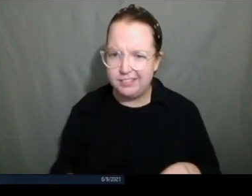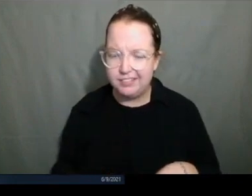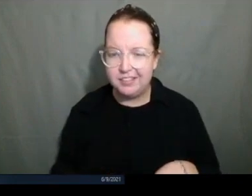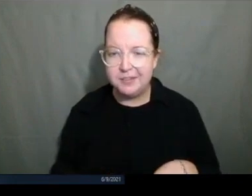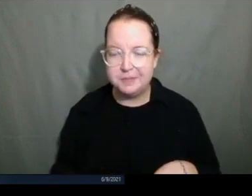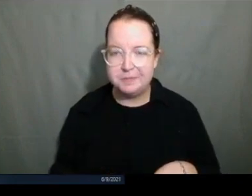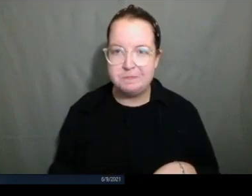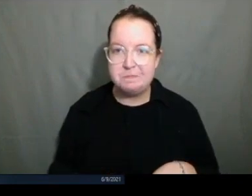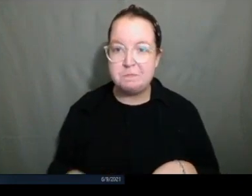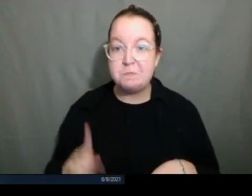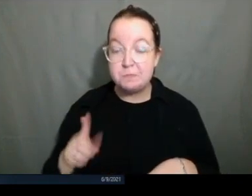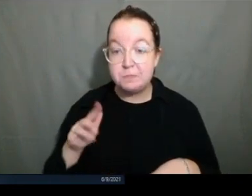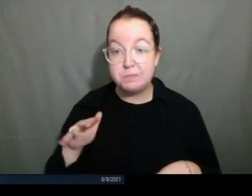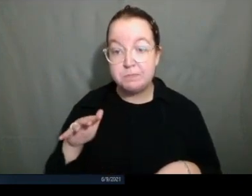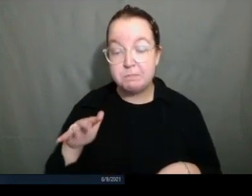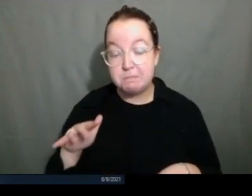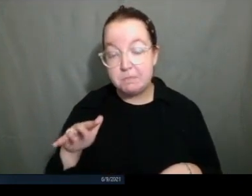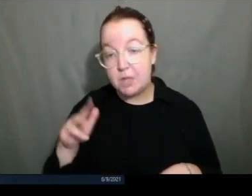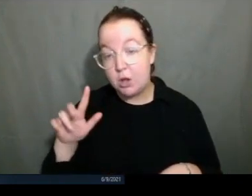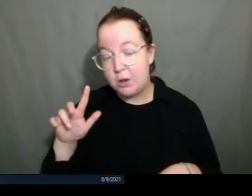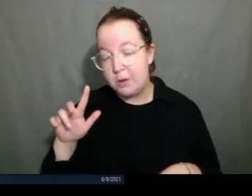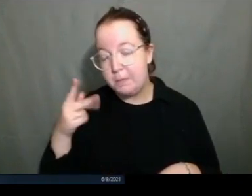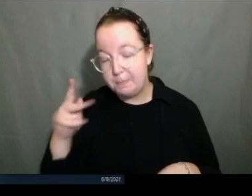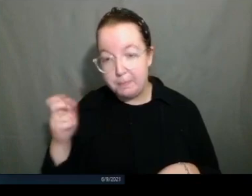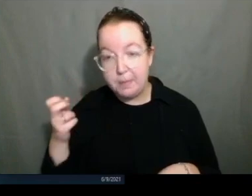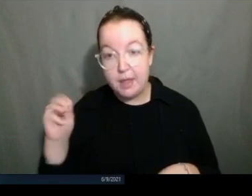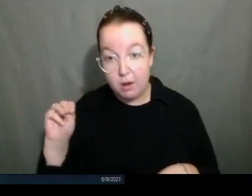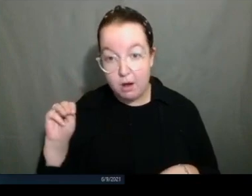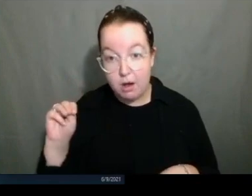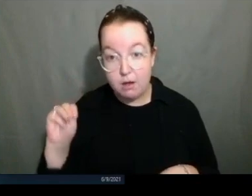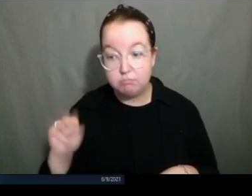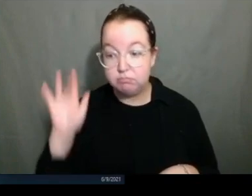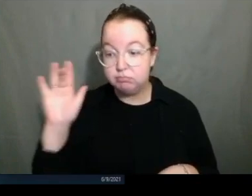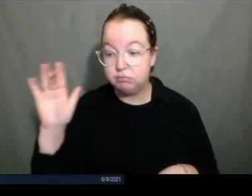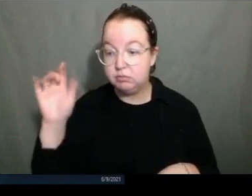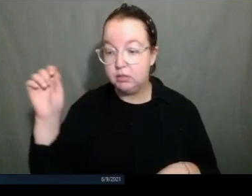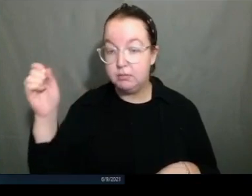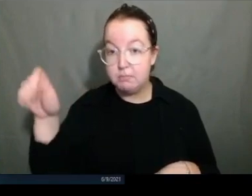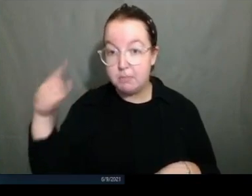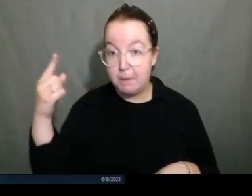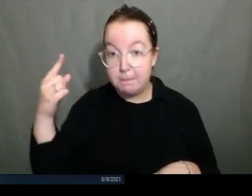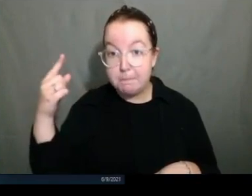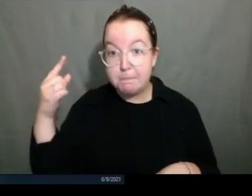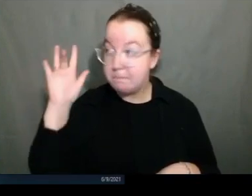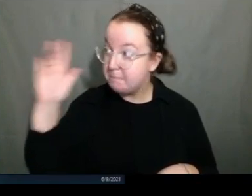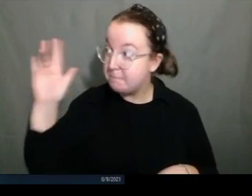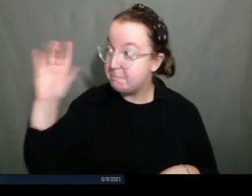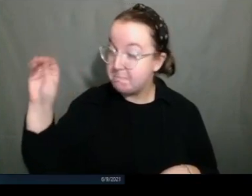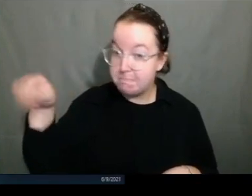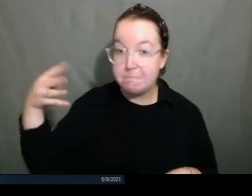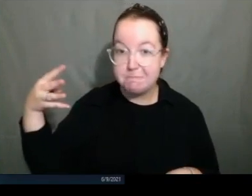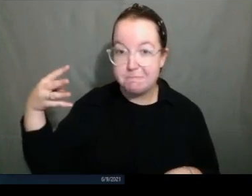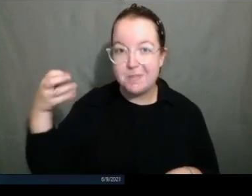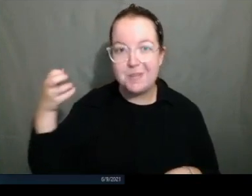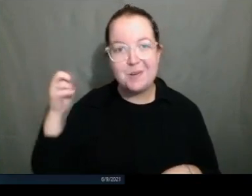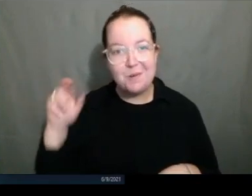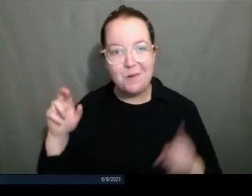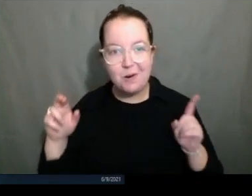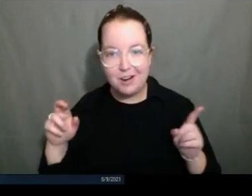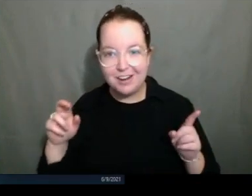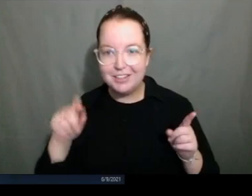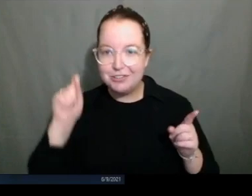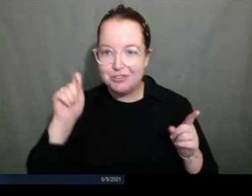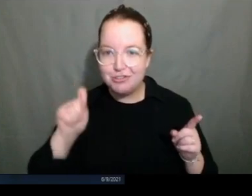When you're logged into PayCom, all you need to do is click on the notification to access the checklist, or you can always just select